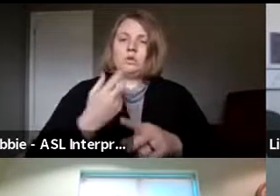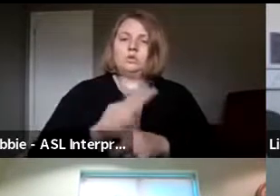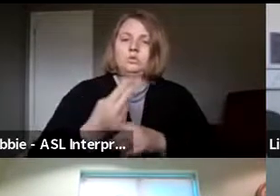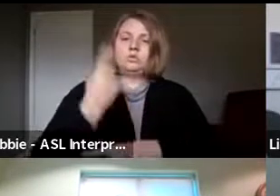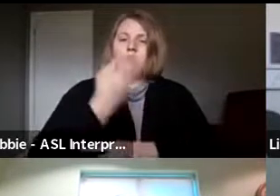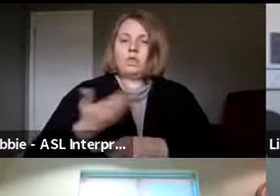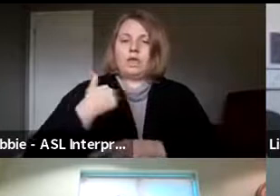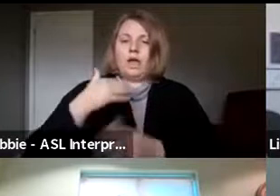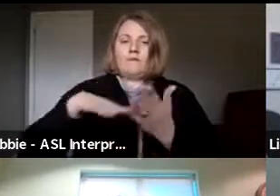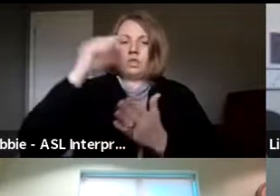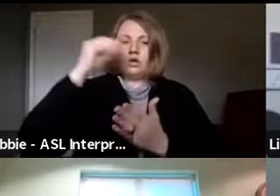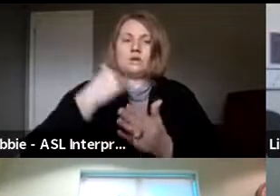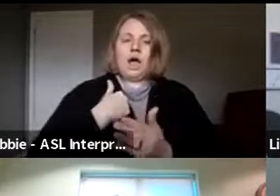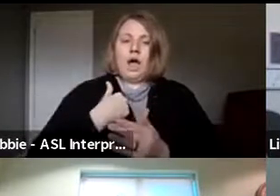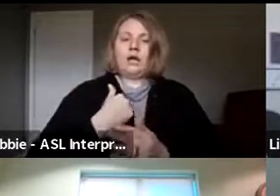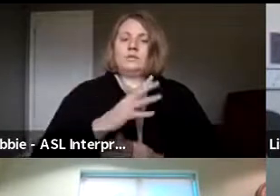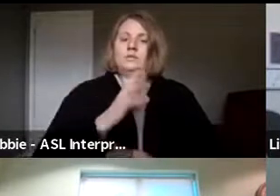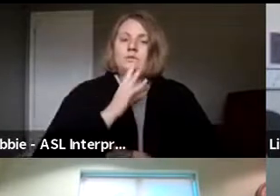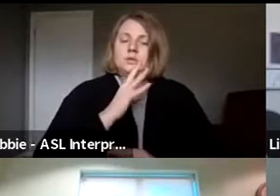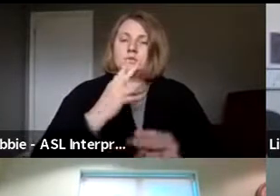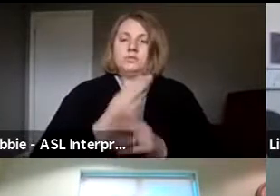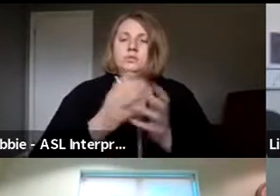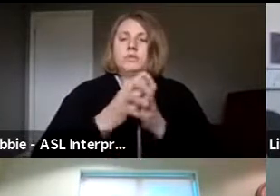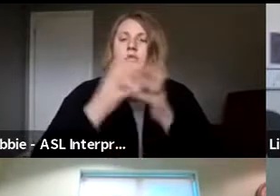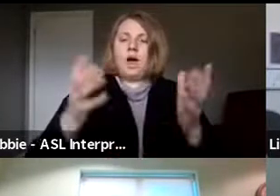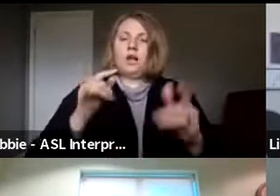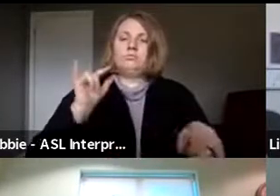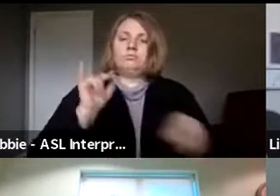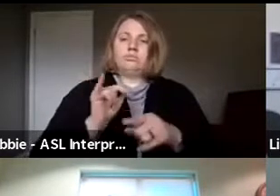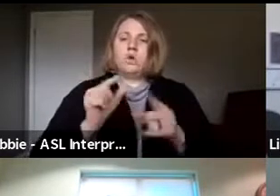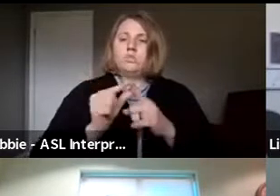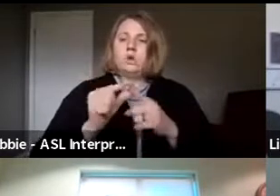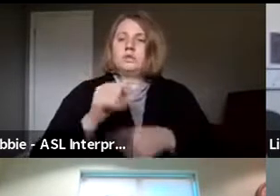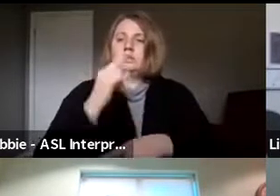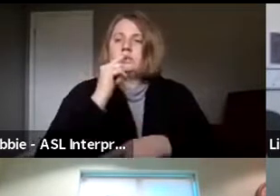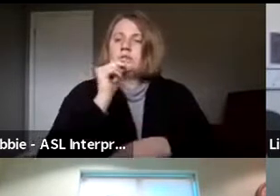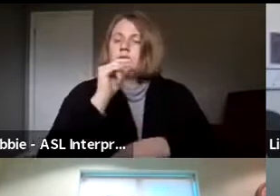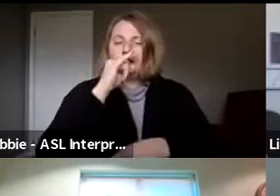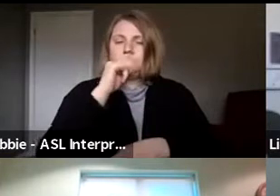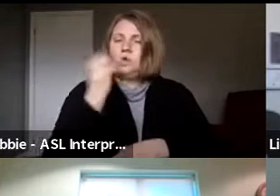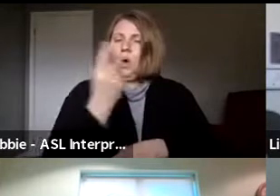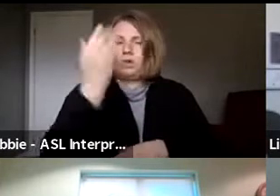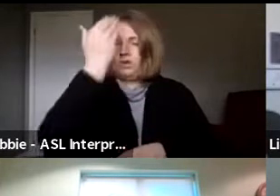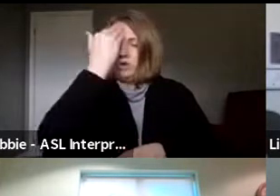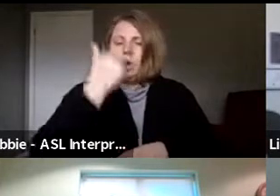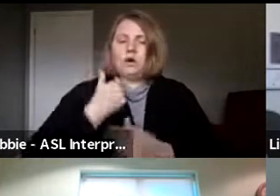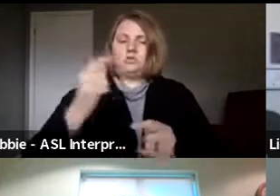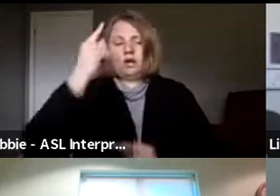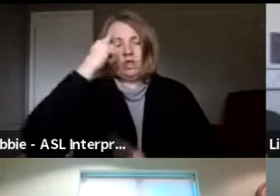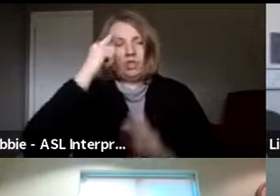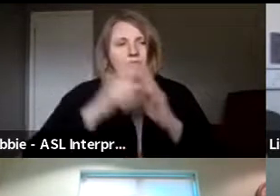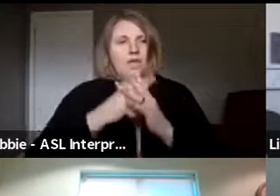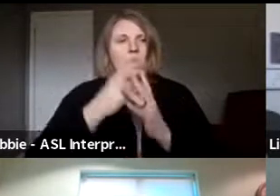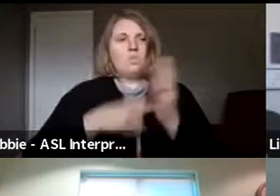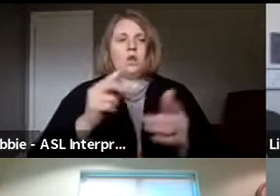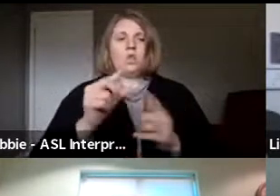of words and they're big words and kids don't always know them. So I try to think about what are the words I'm going to be using a lot today through